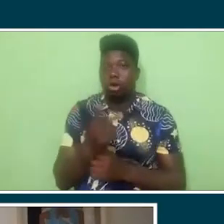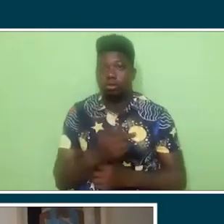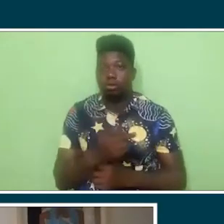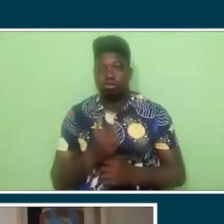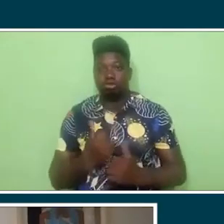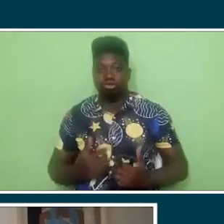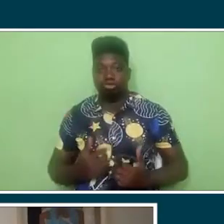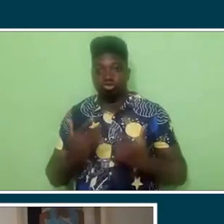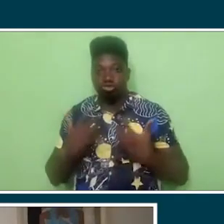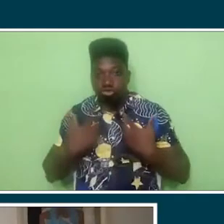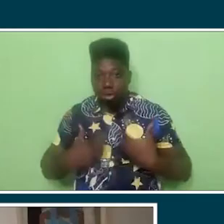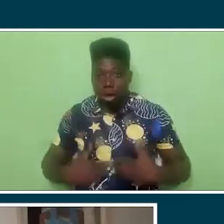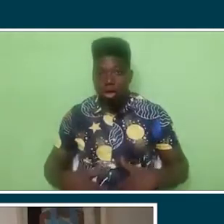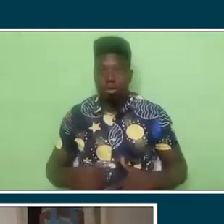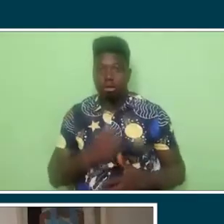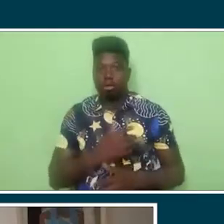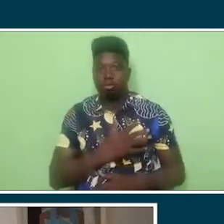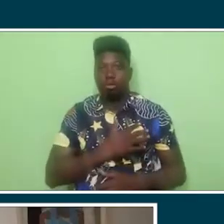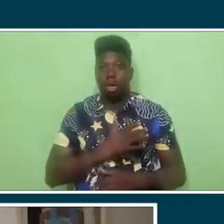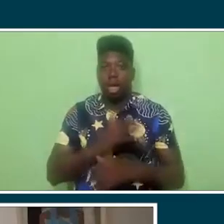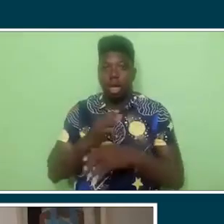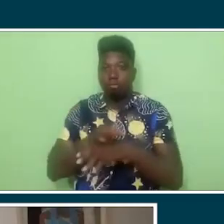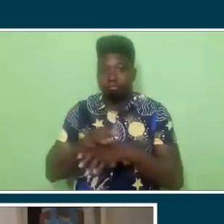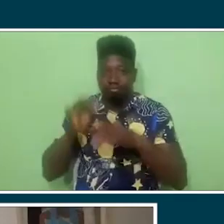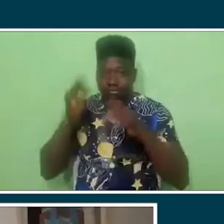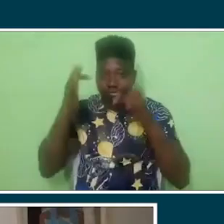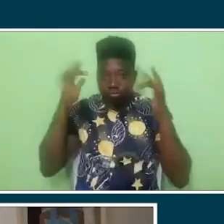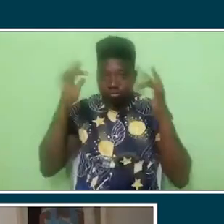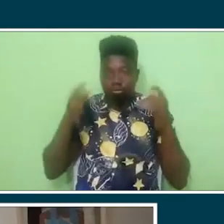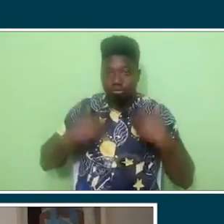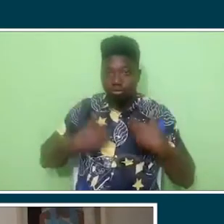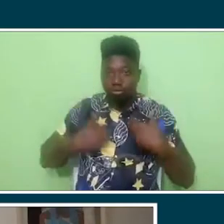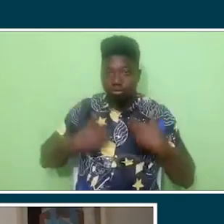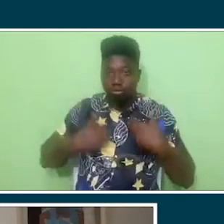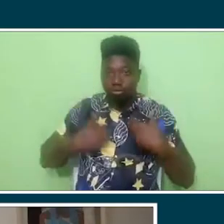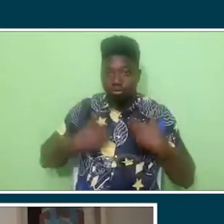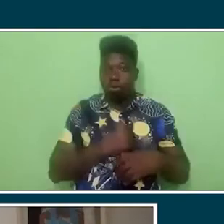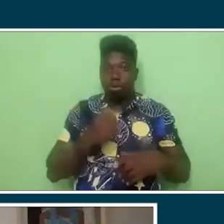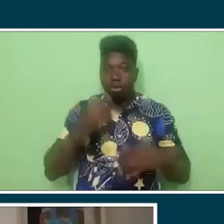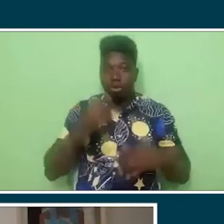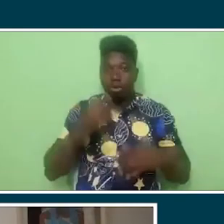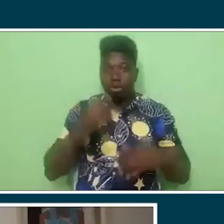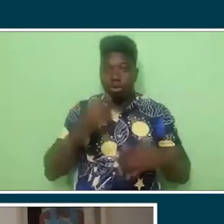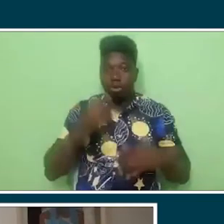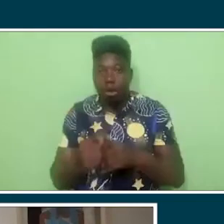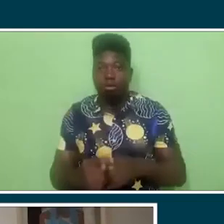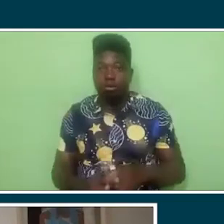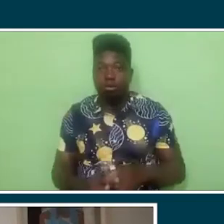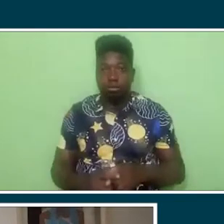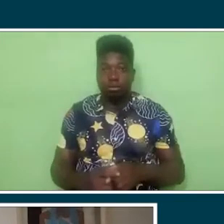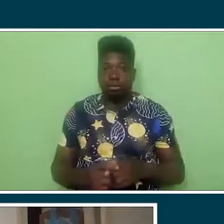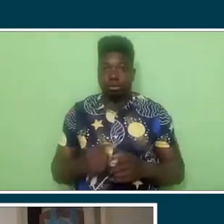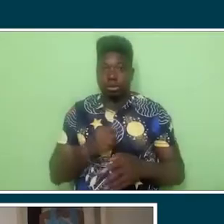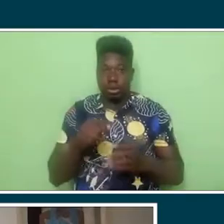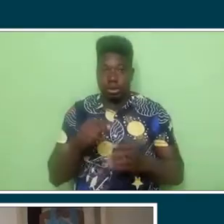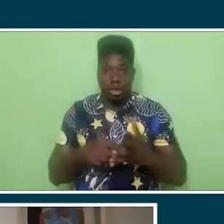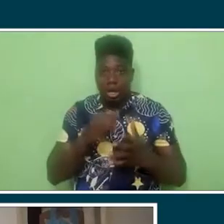When we hear words like self-love and spiritual freedom, we're like, whoa, this is very